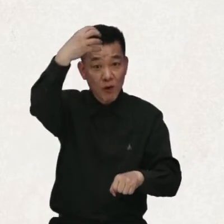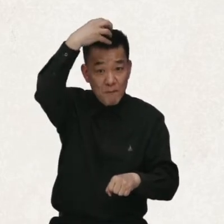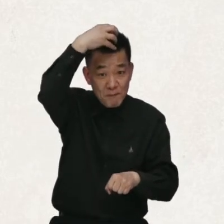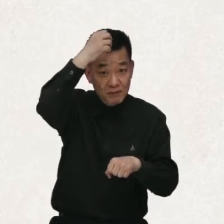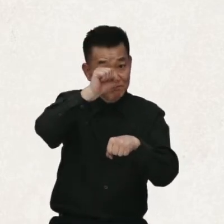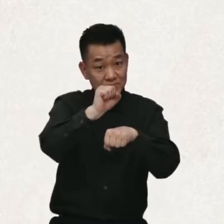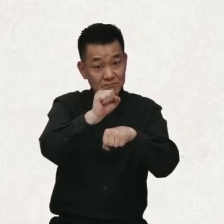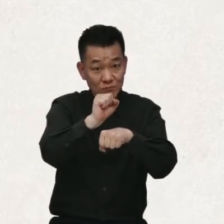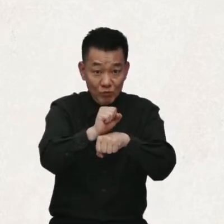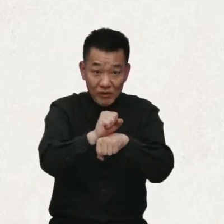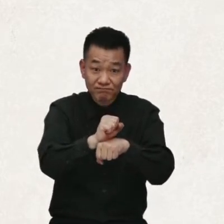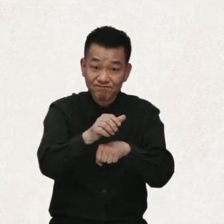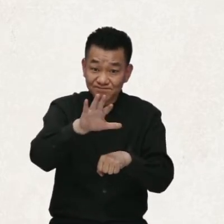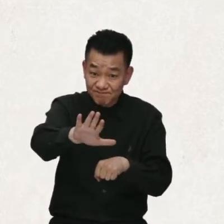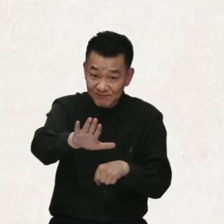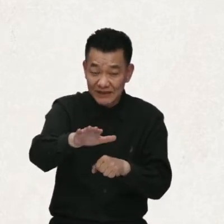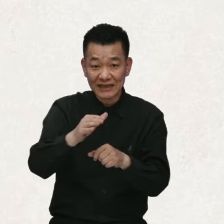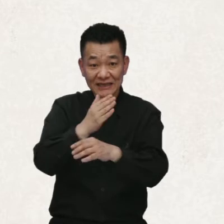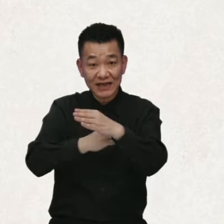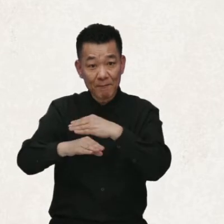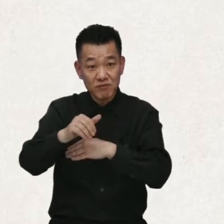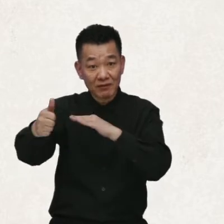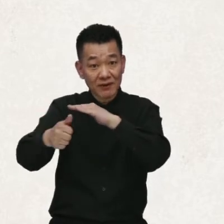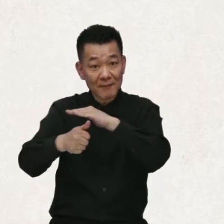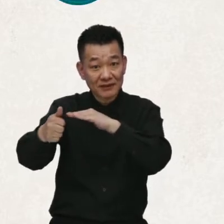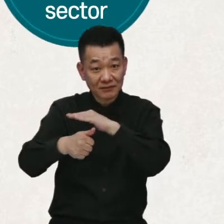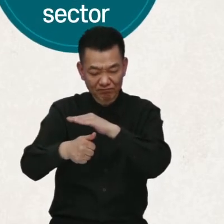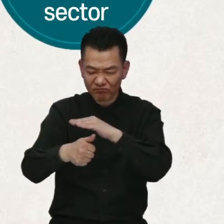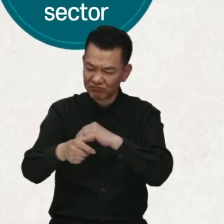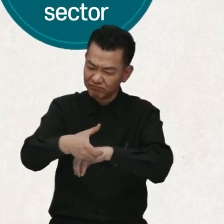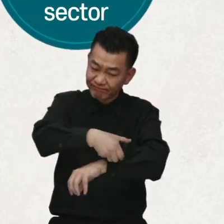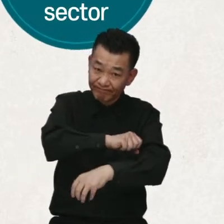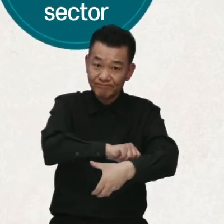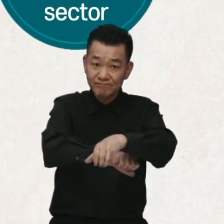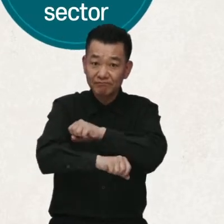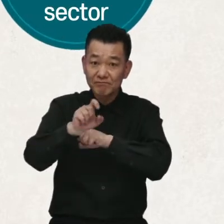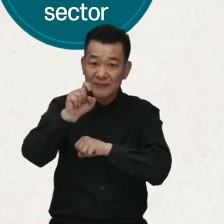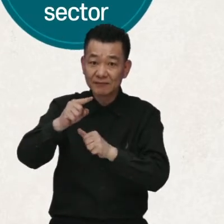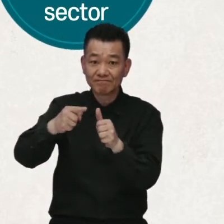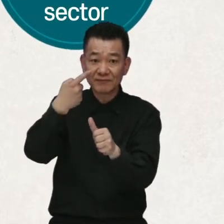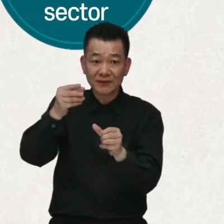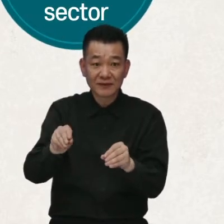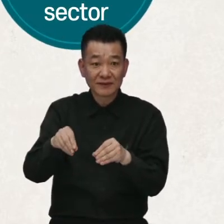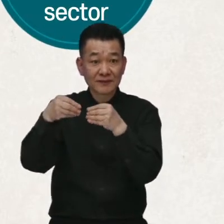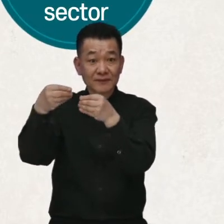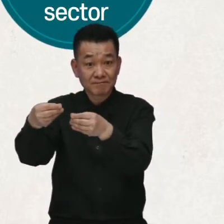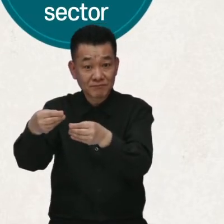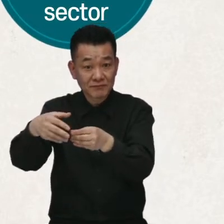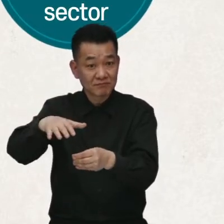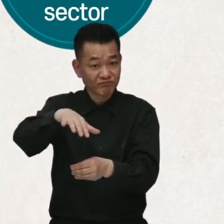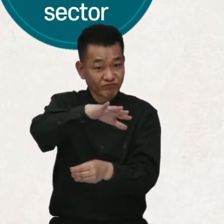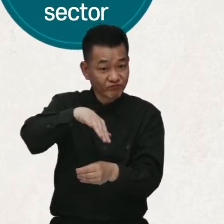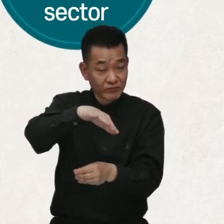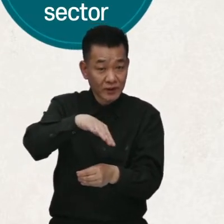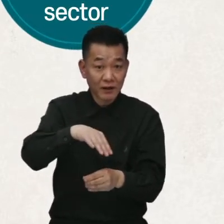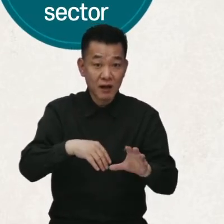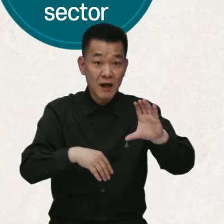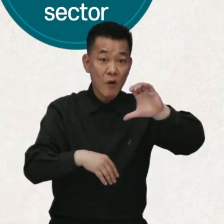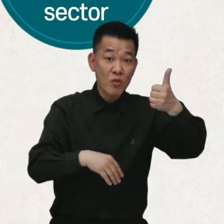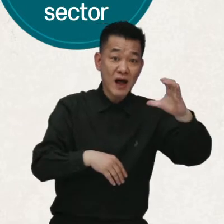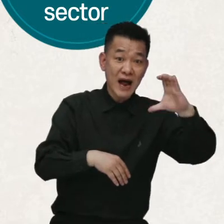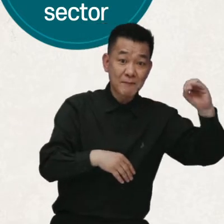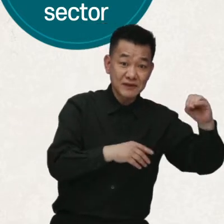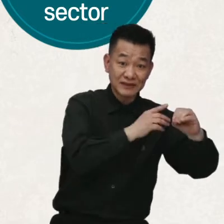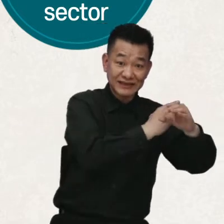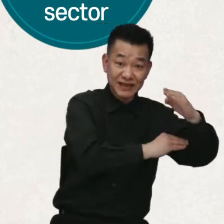with disabilities should be employed in the public sector, and employment in the private sector should be promoted through affirmative action